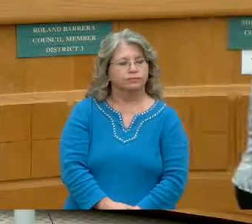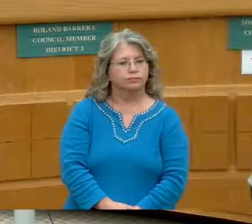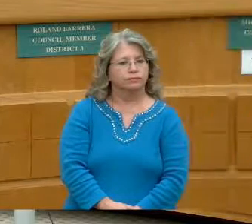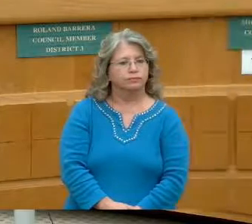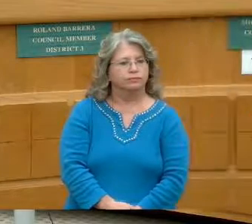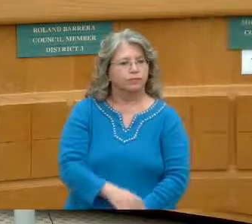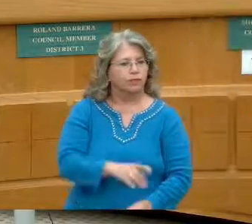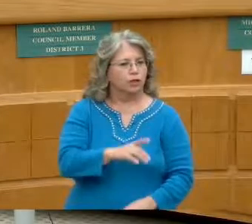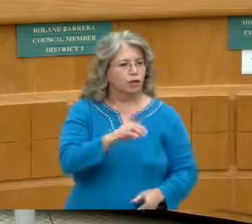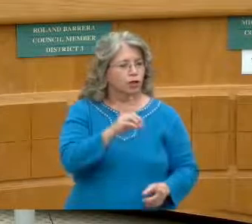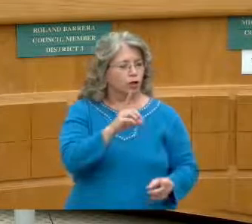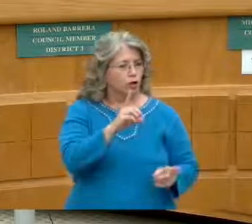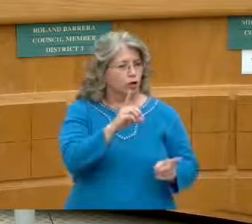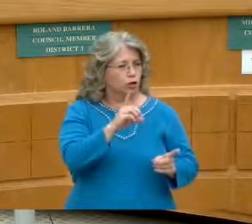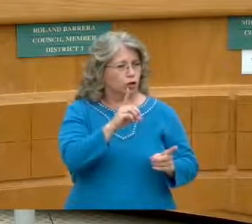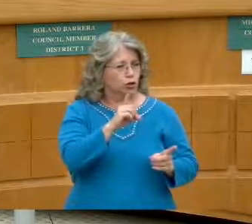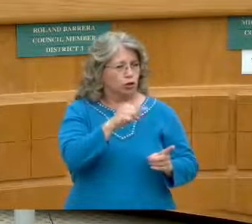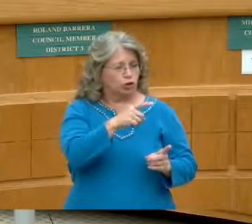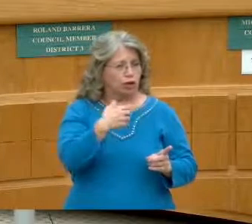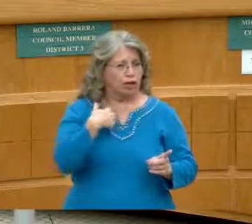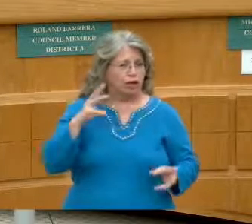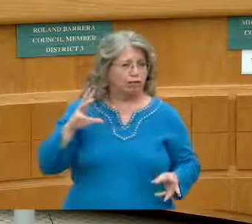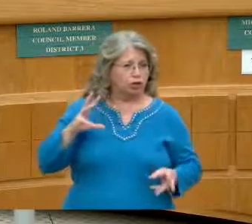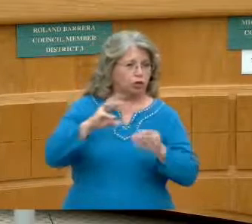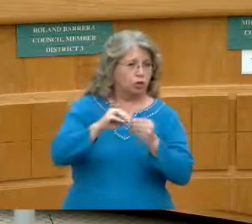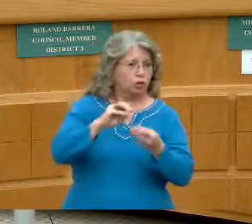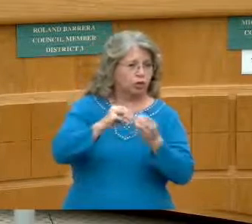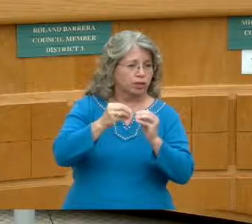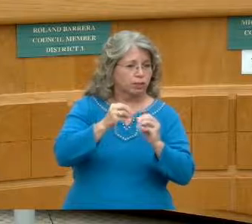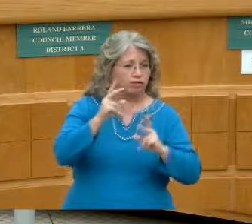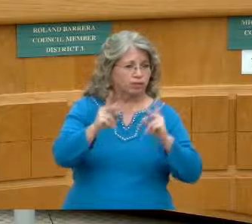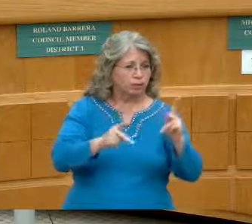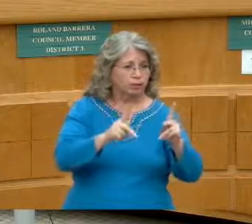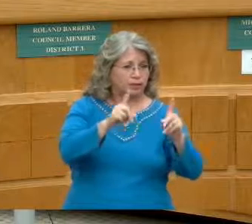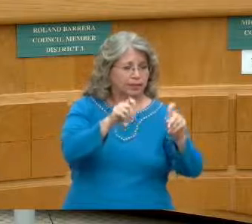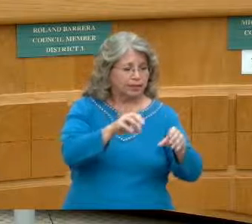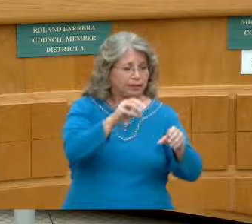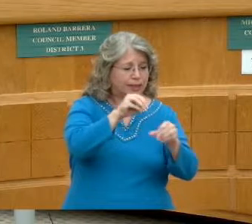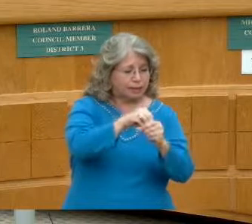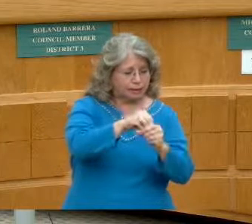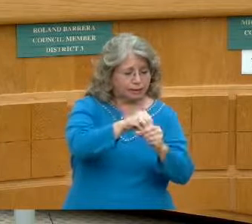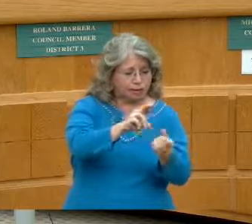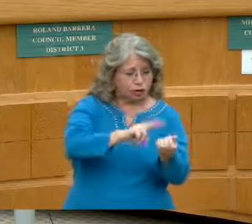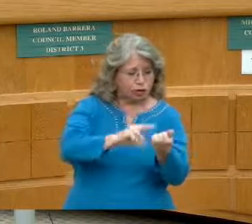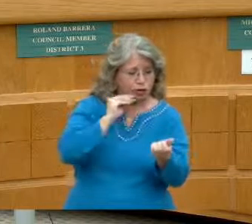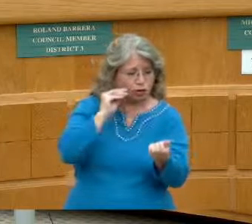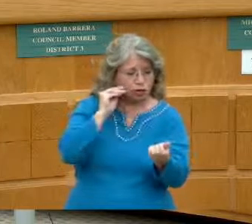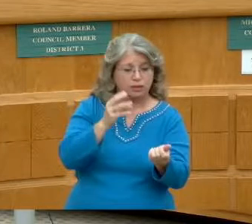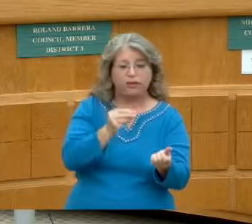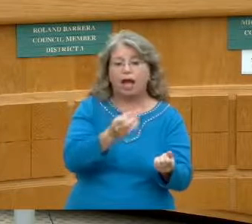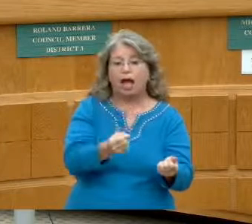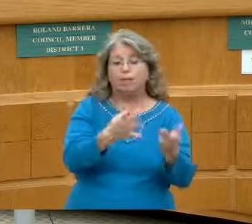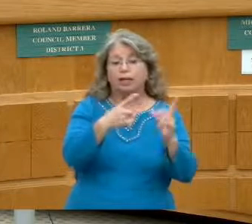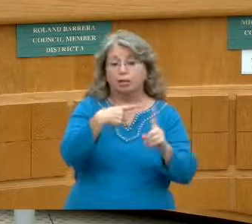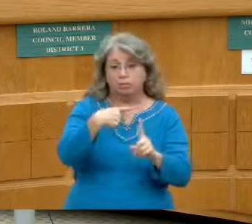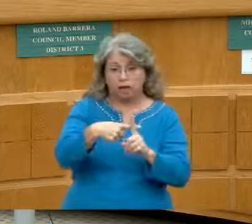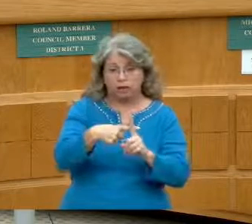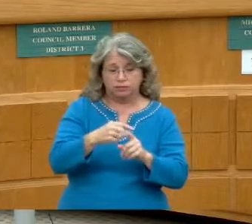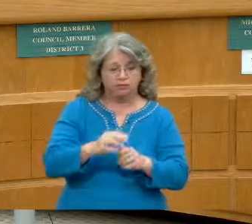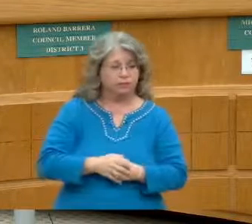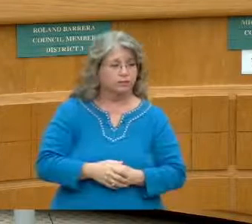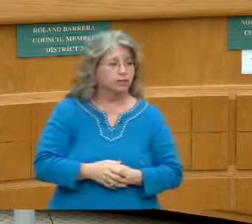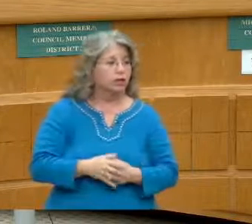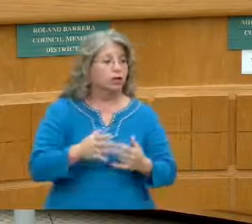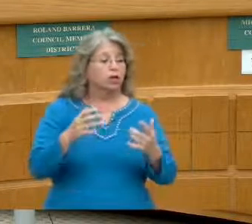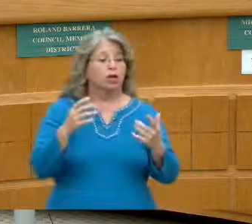We have a total number of people tested in nursing homes and people that tested positive. So